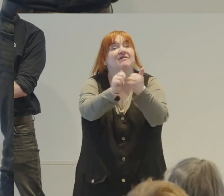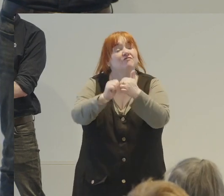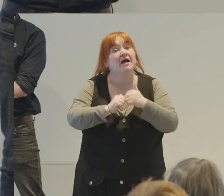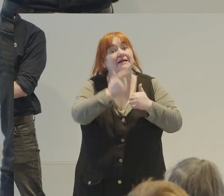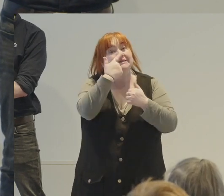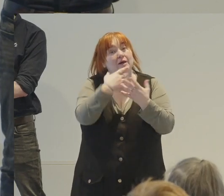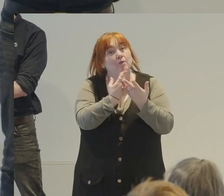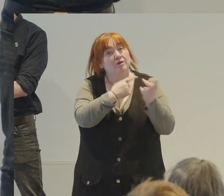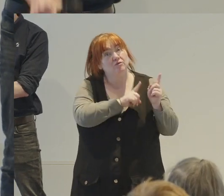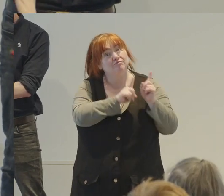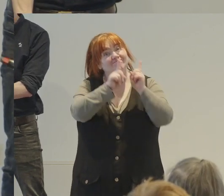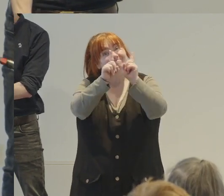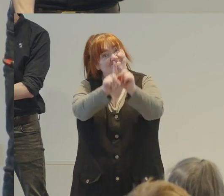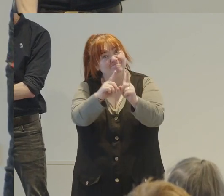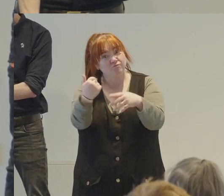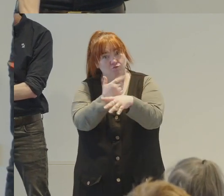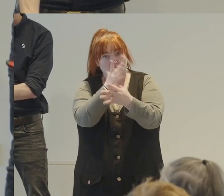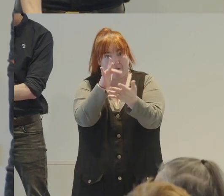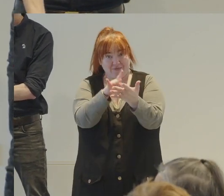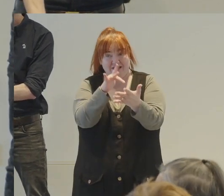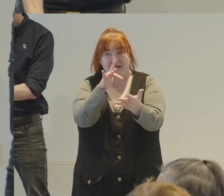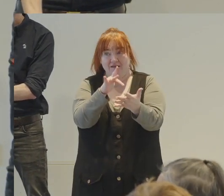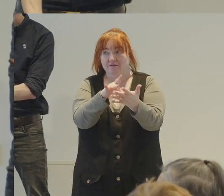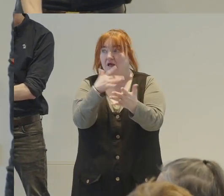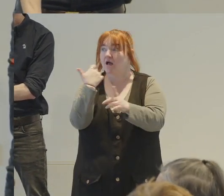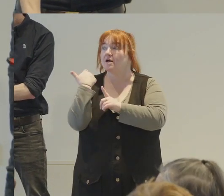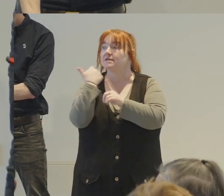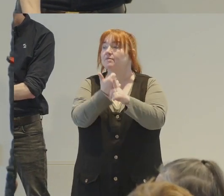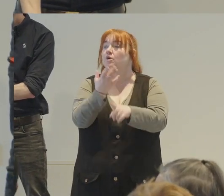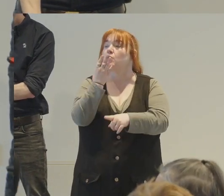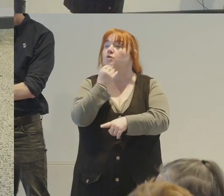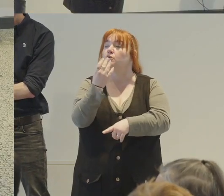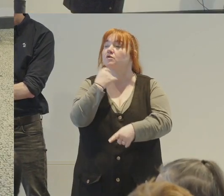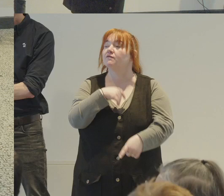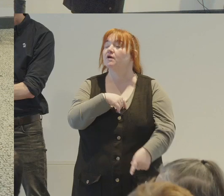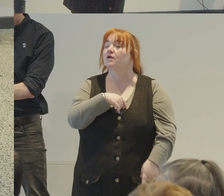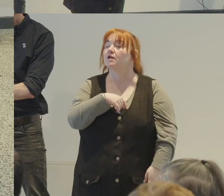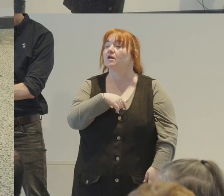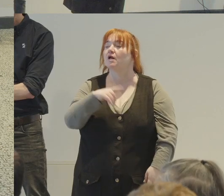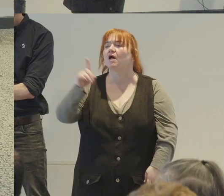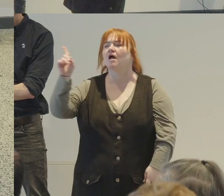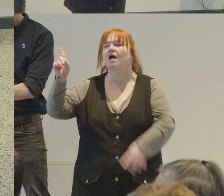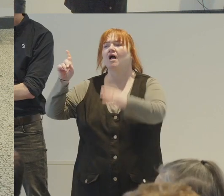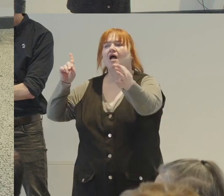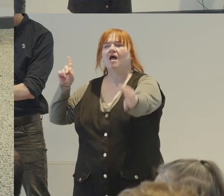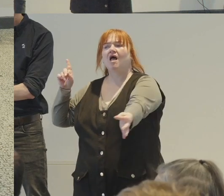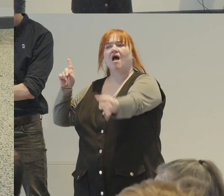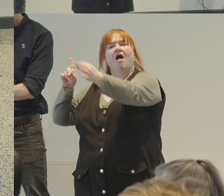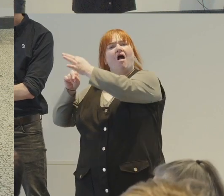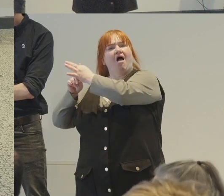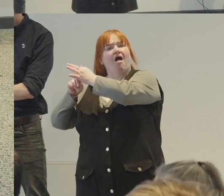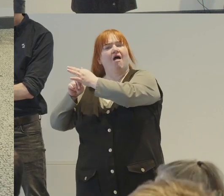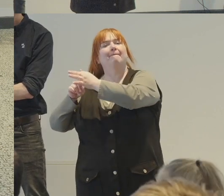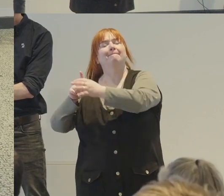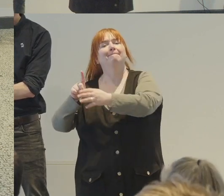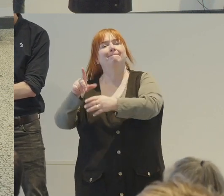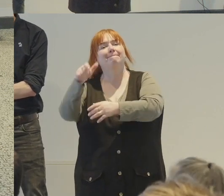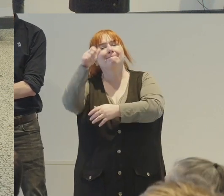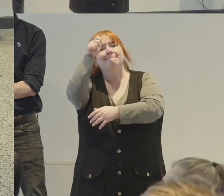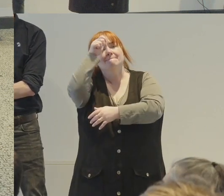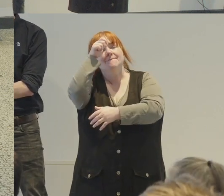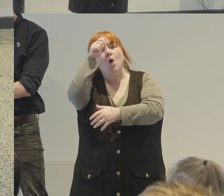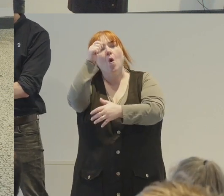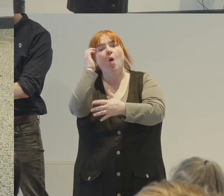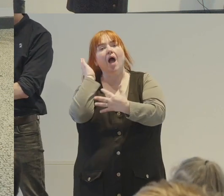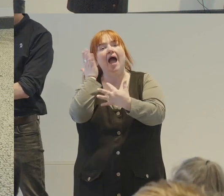useful. Yeah. Do you mind if I ask a question? I know that Access All Areas offers training. Isn't